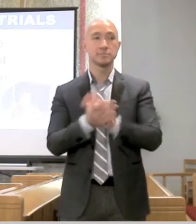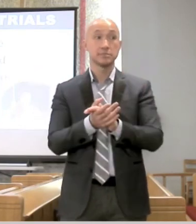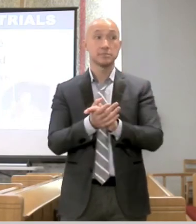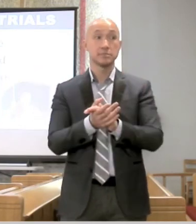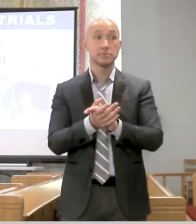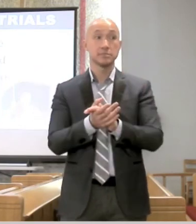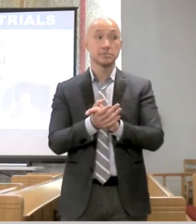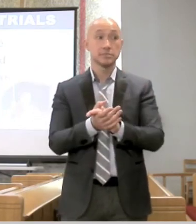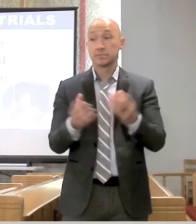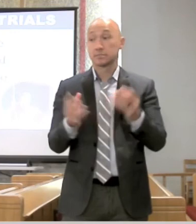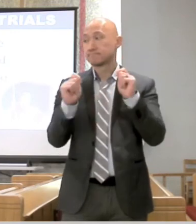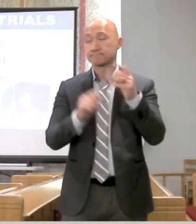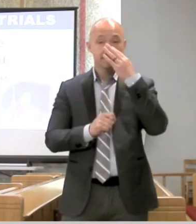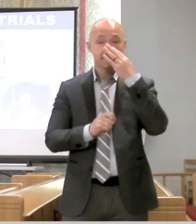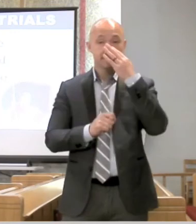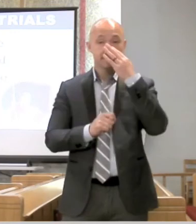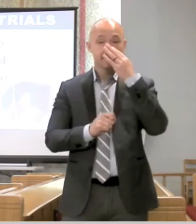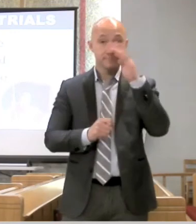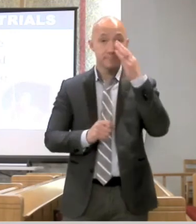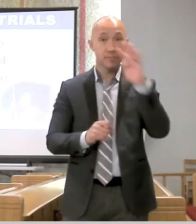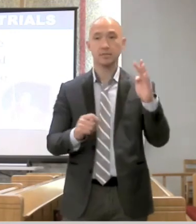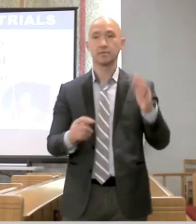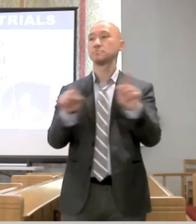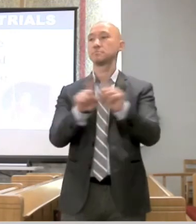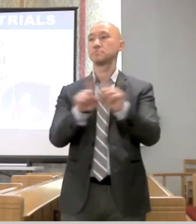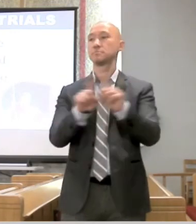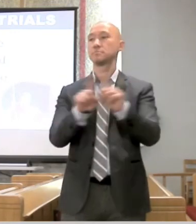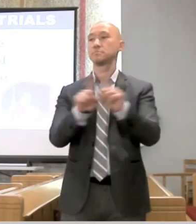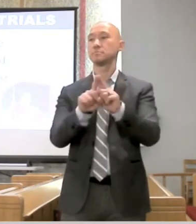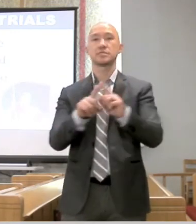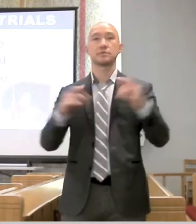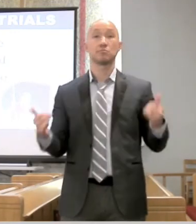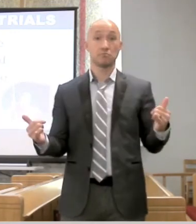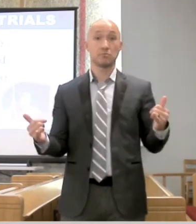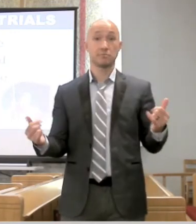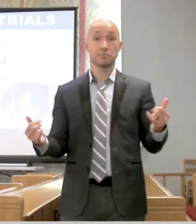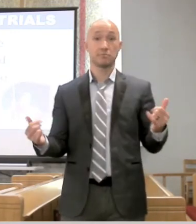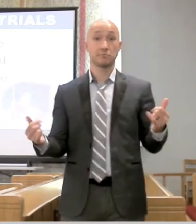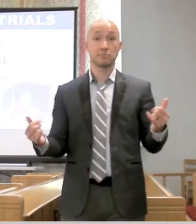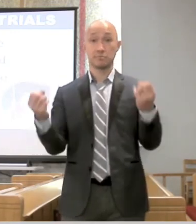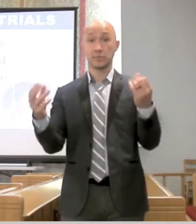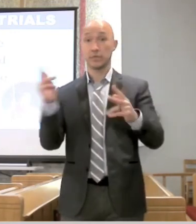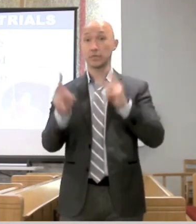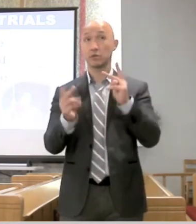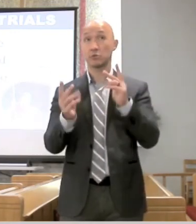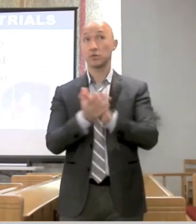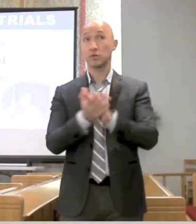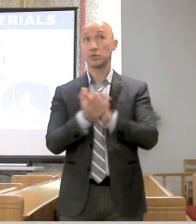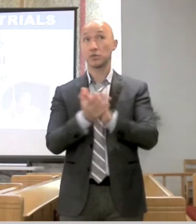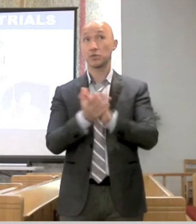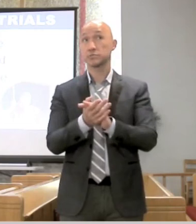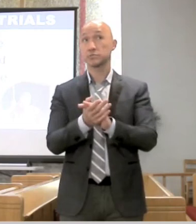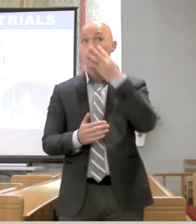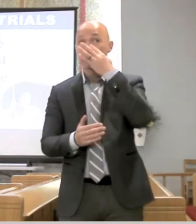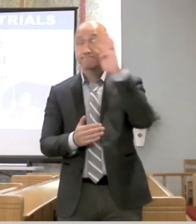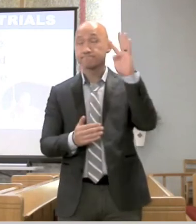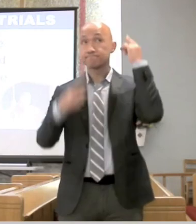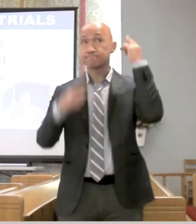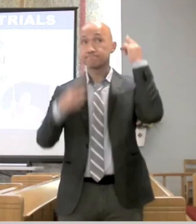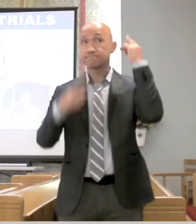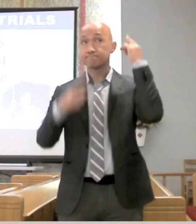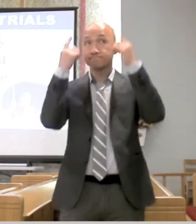people are in our society today, right? They want to eliminate any trace of them being reminded of Jesus.